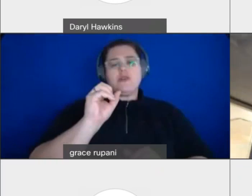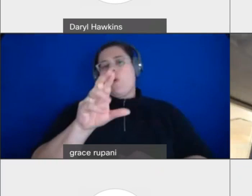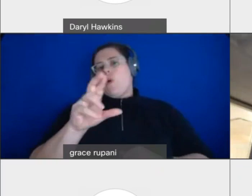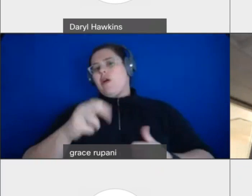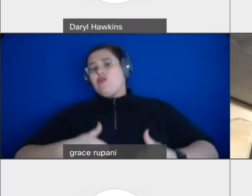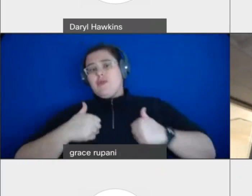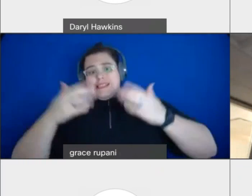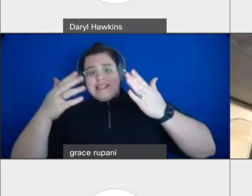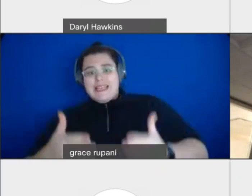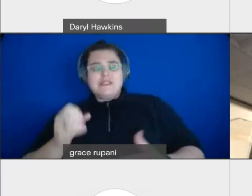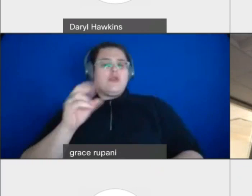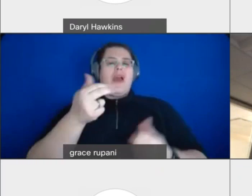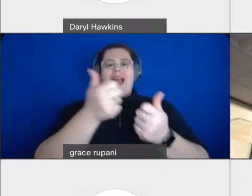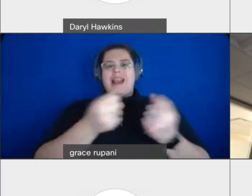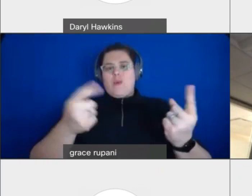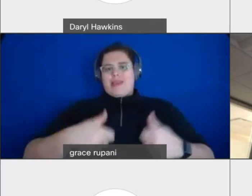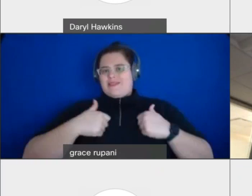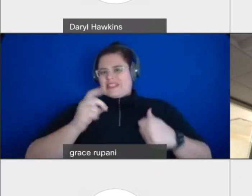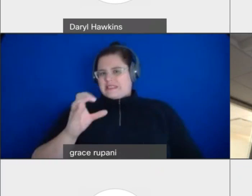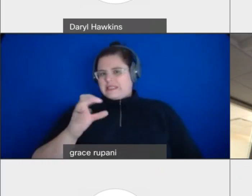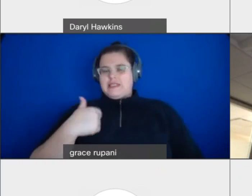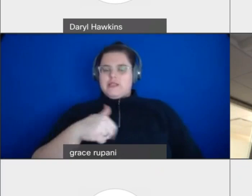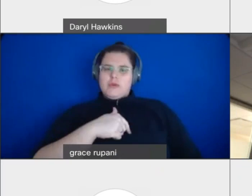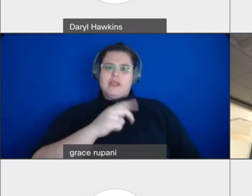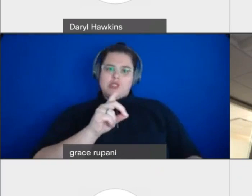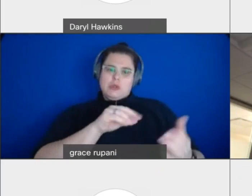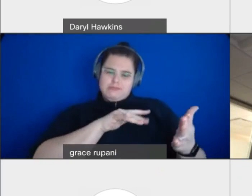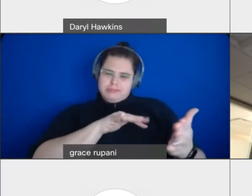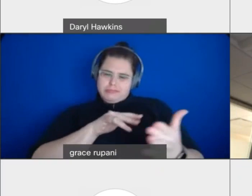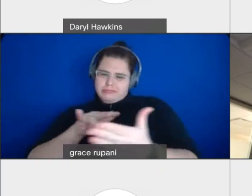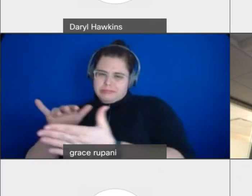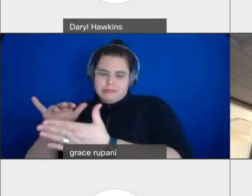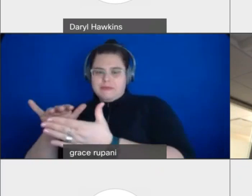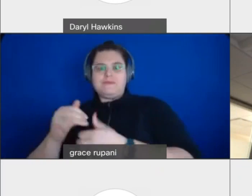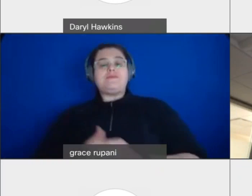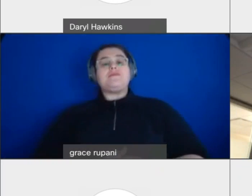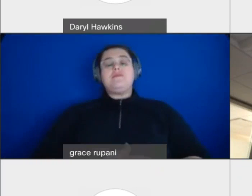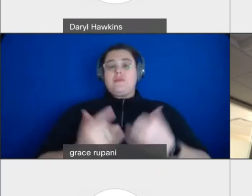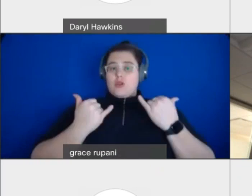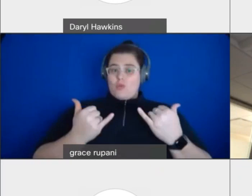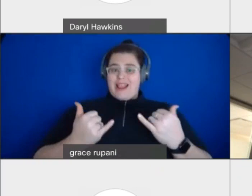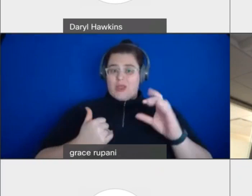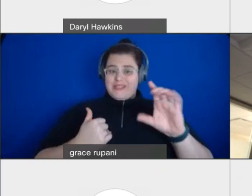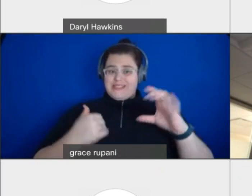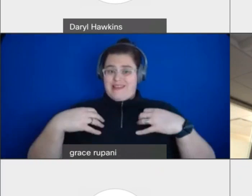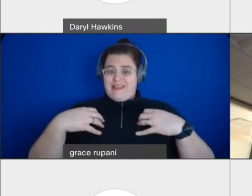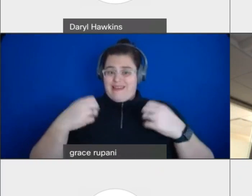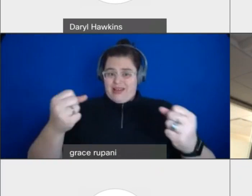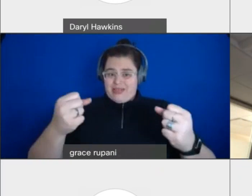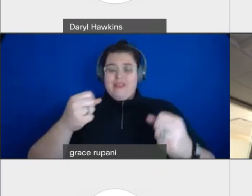DC. So at this time, DC Health guidance for quarantine, infection control